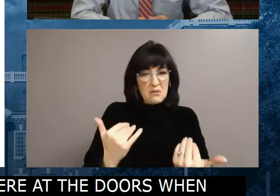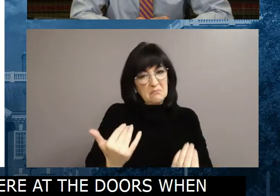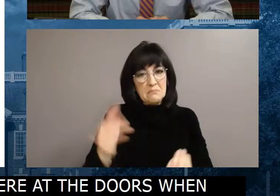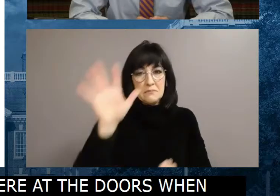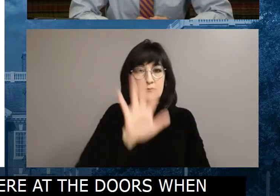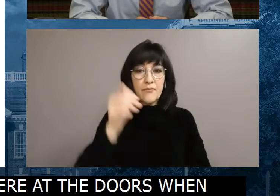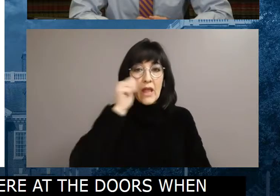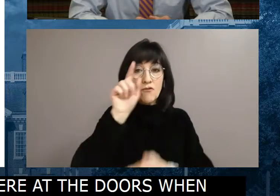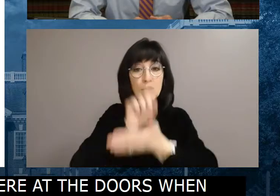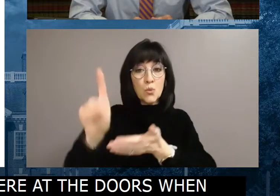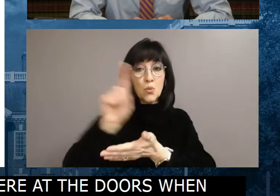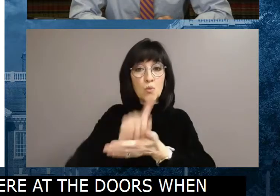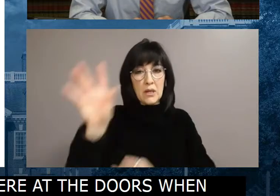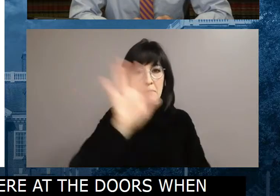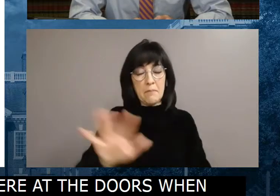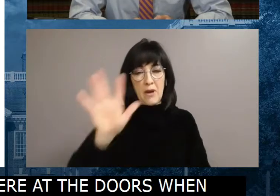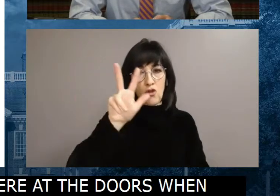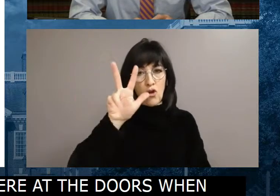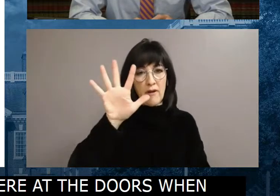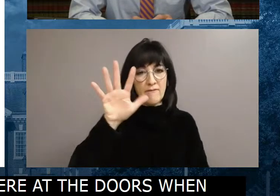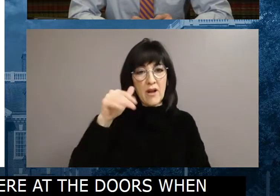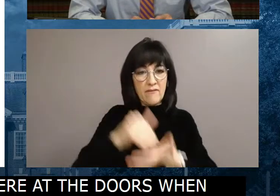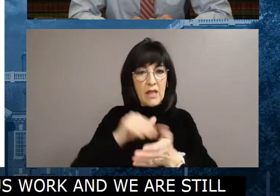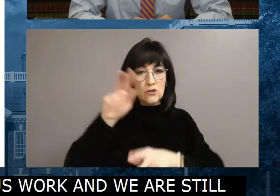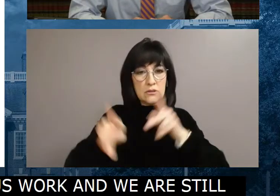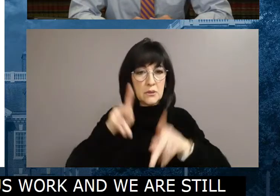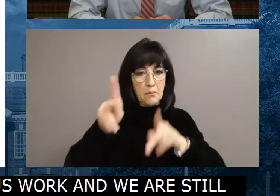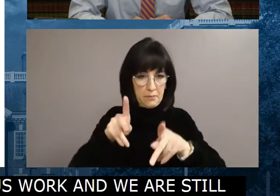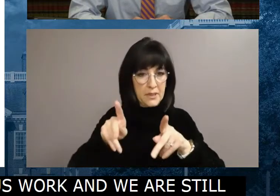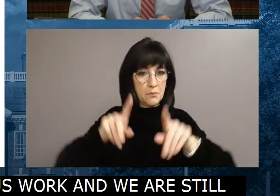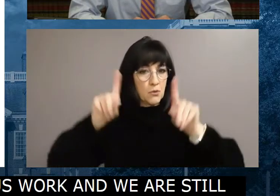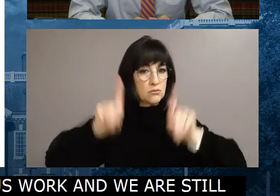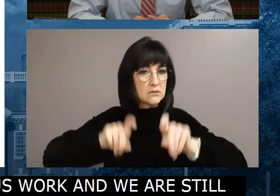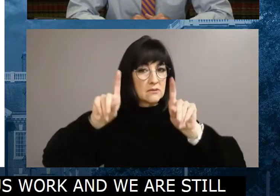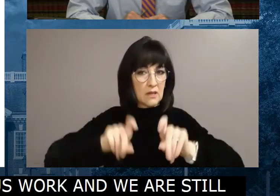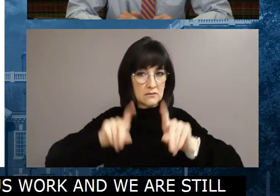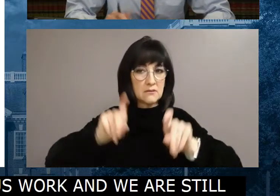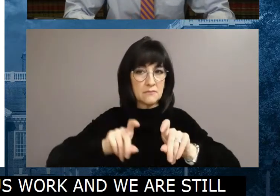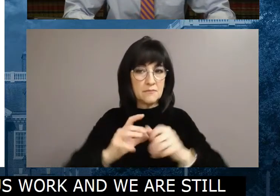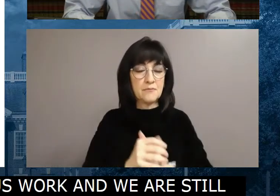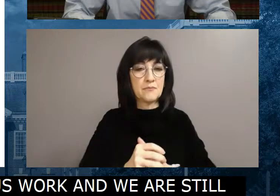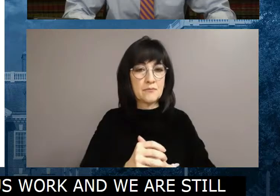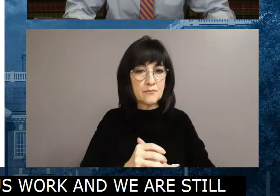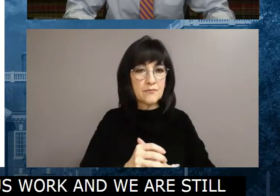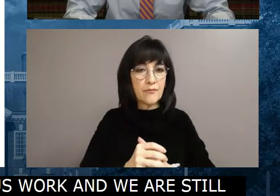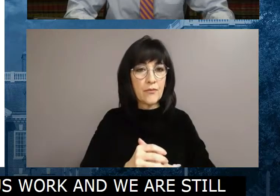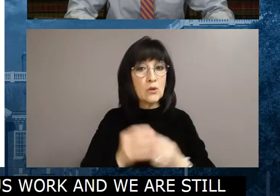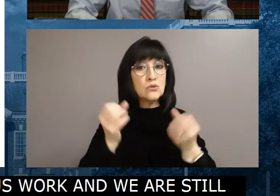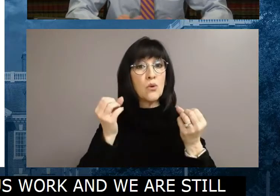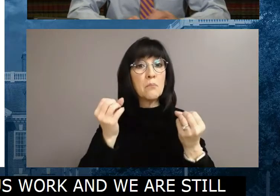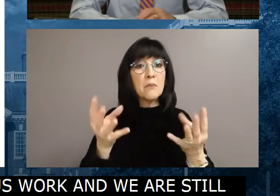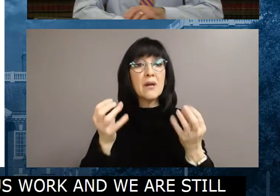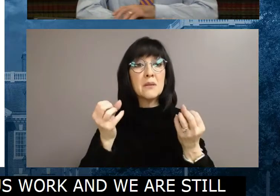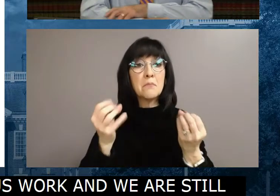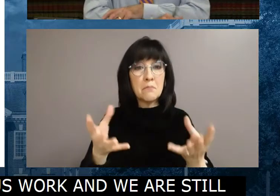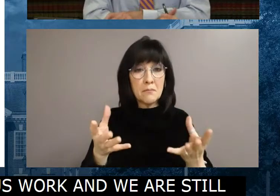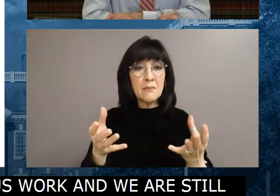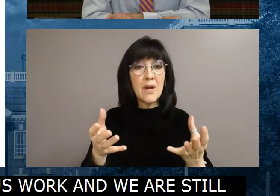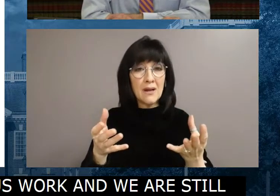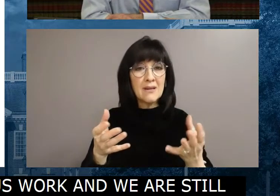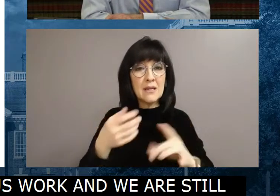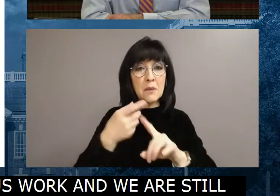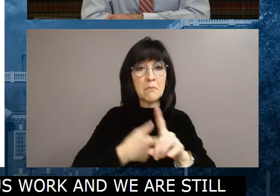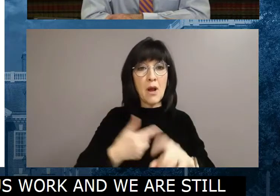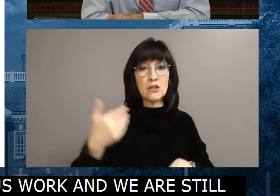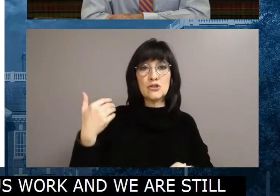month, still considerably above the 80,000 target that we had so many months ago. So this shows the picture